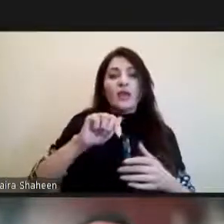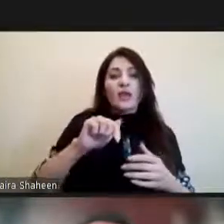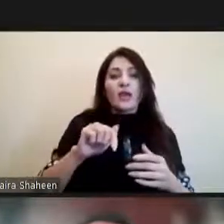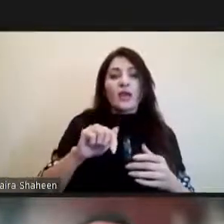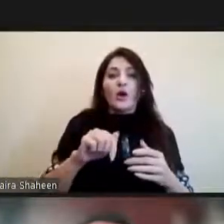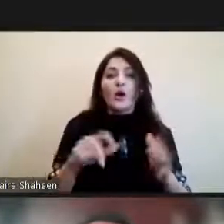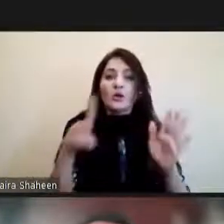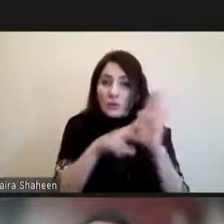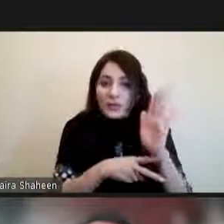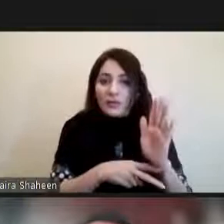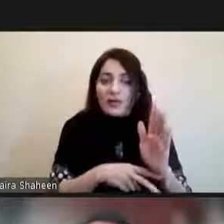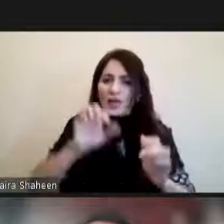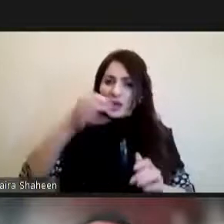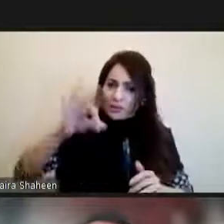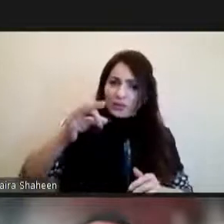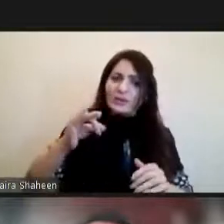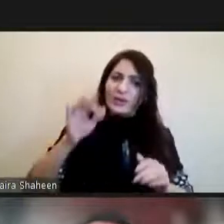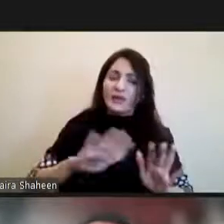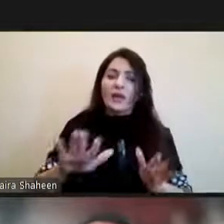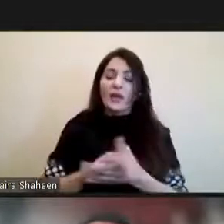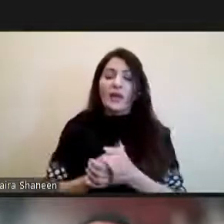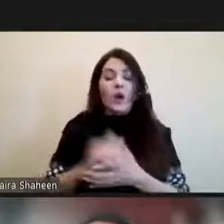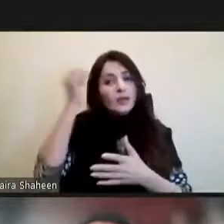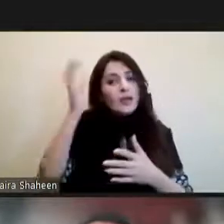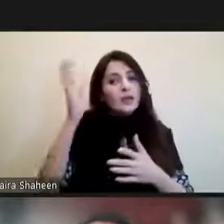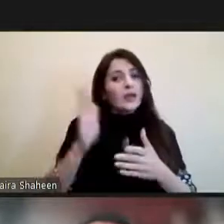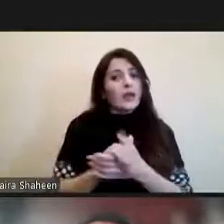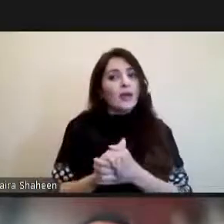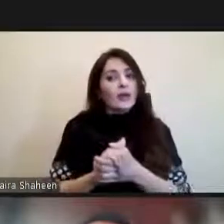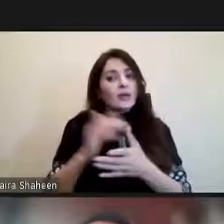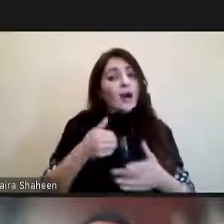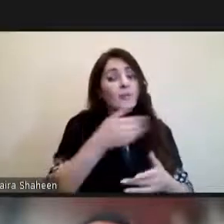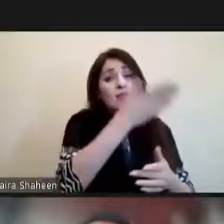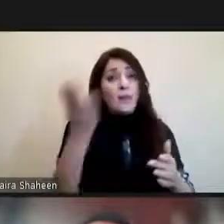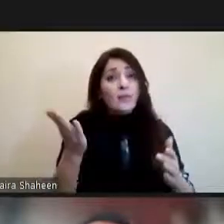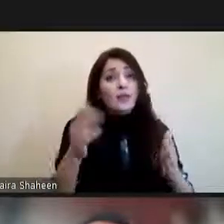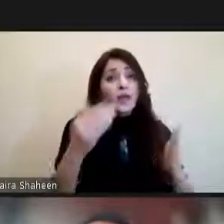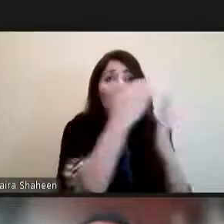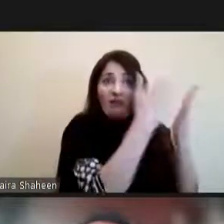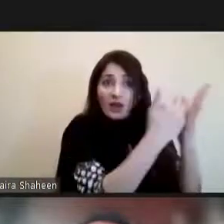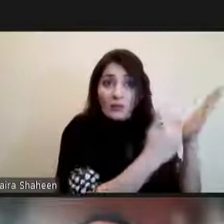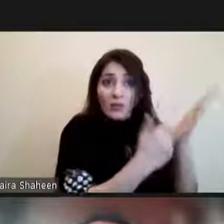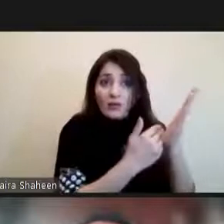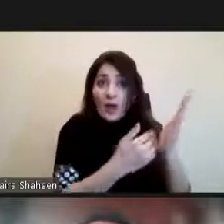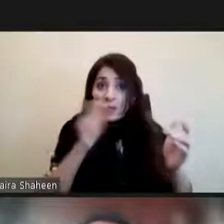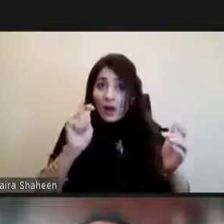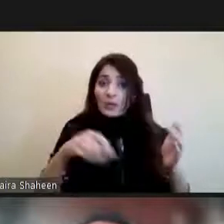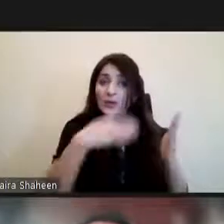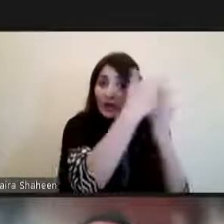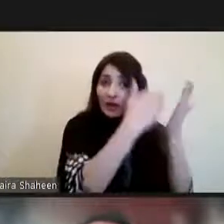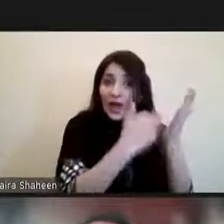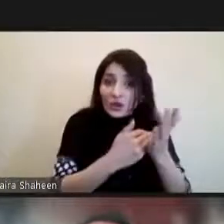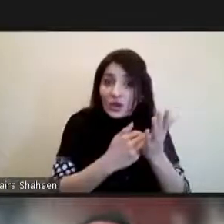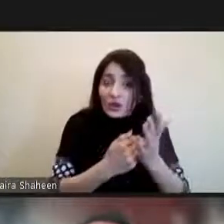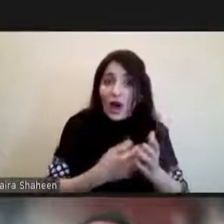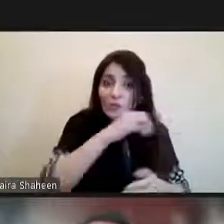3. And the idea is that we're able to provide a framework for action for the mobile industry to be able to